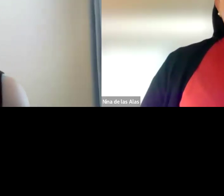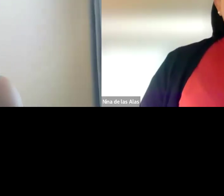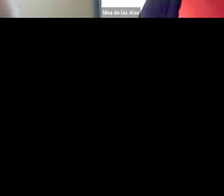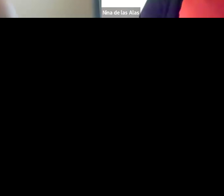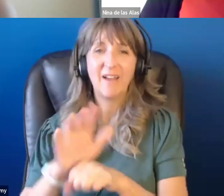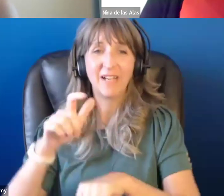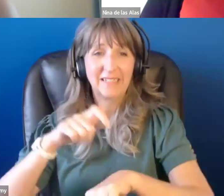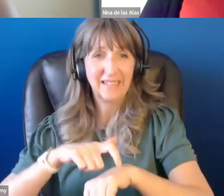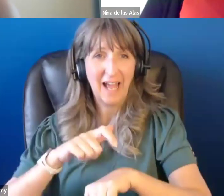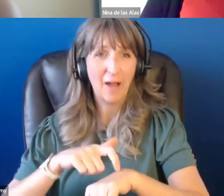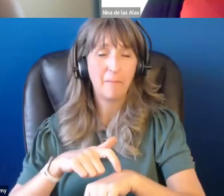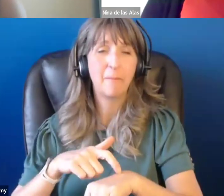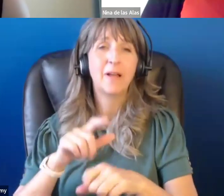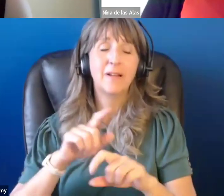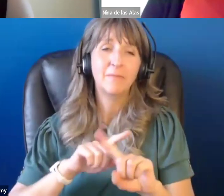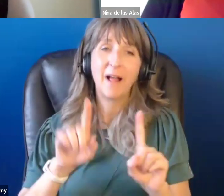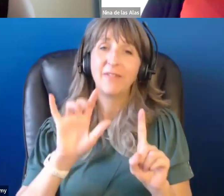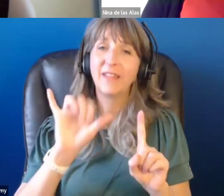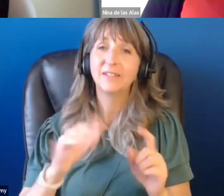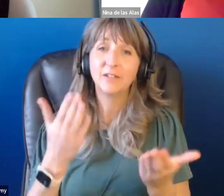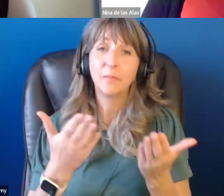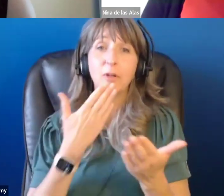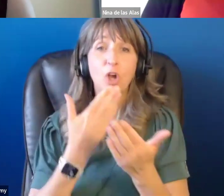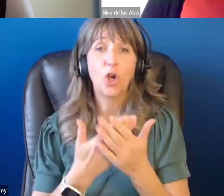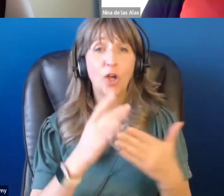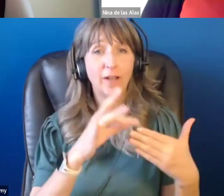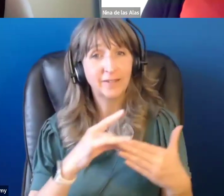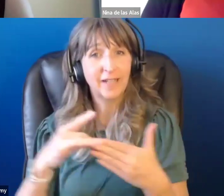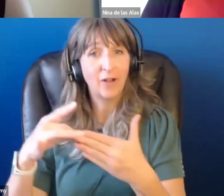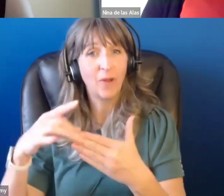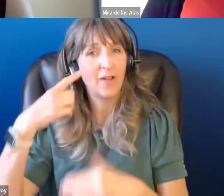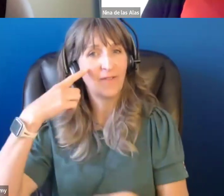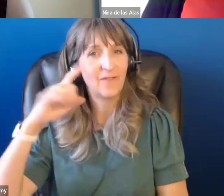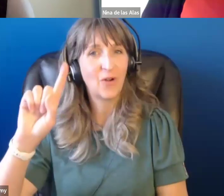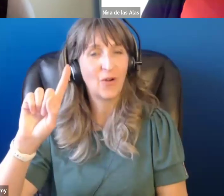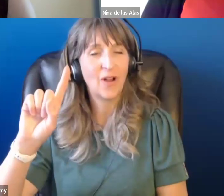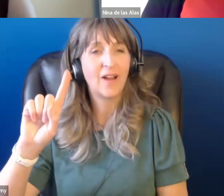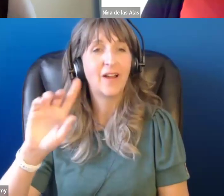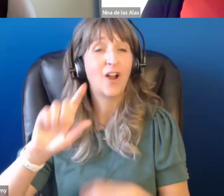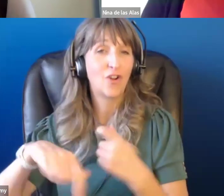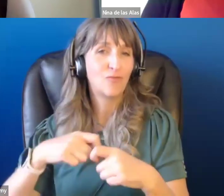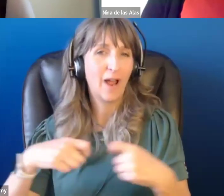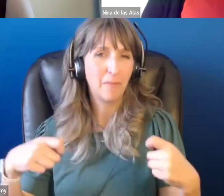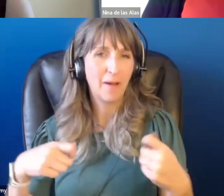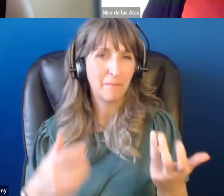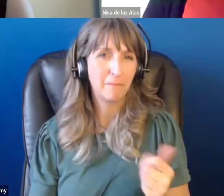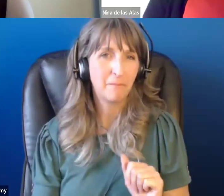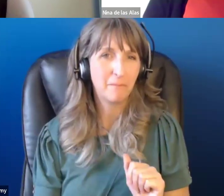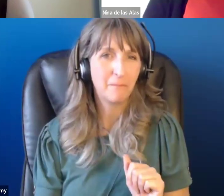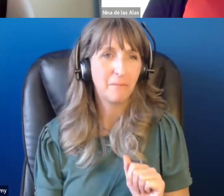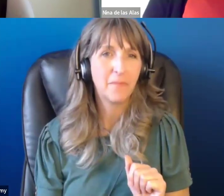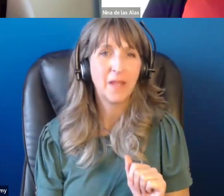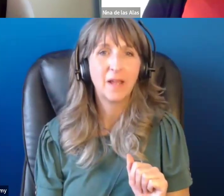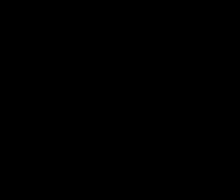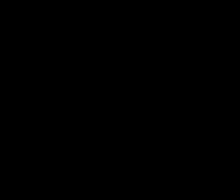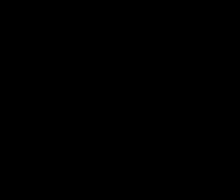but this is probably a great segue to our kind of wrap up. So Jamila, if you